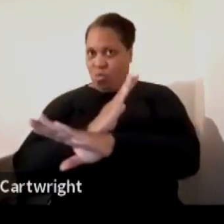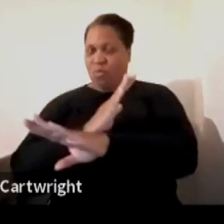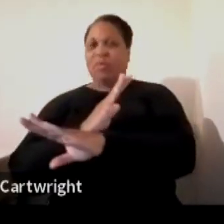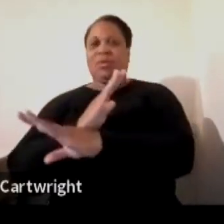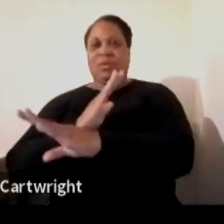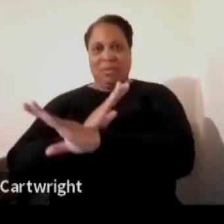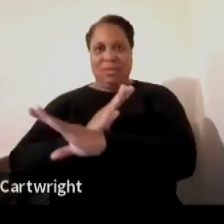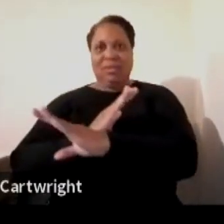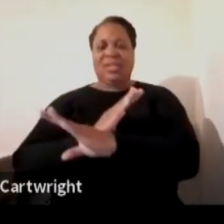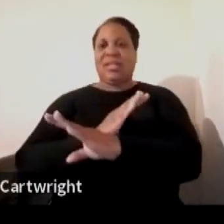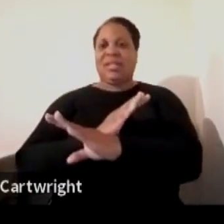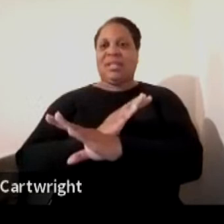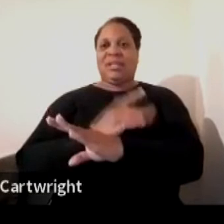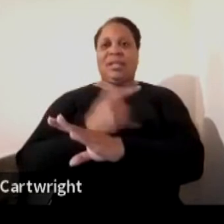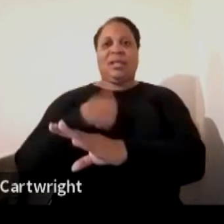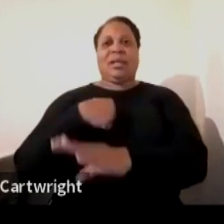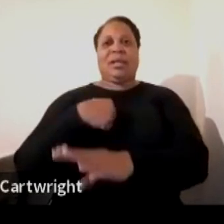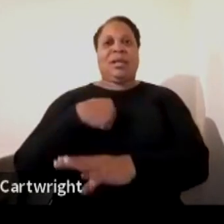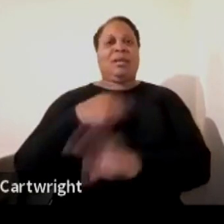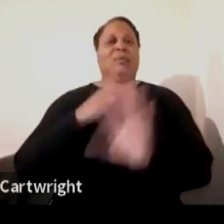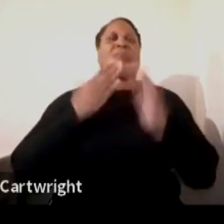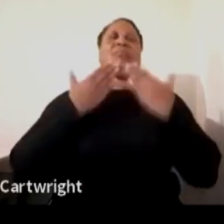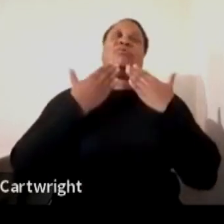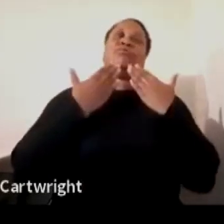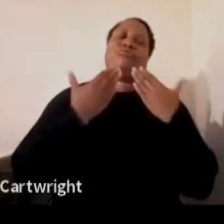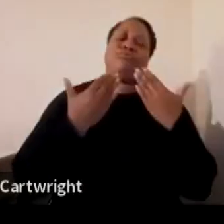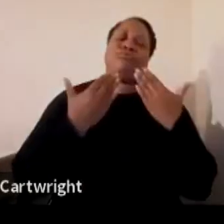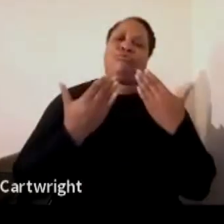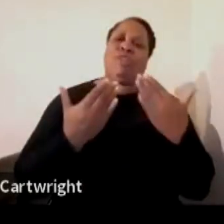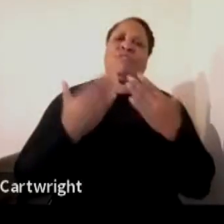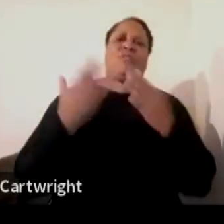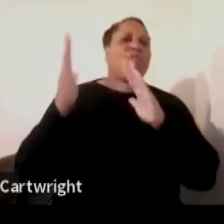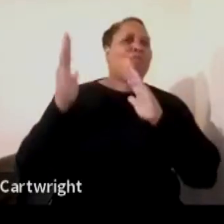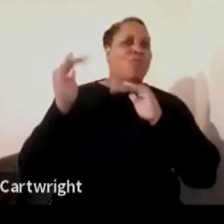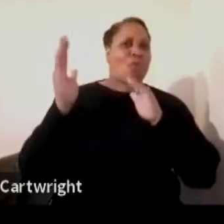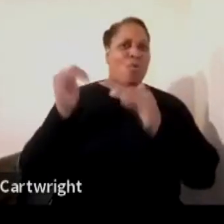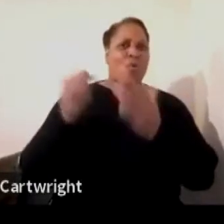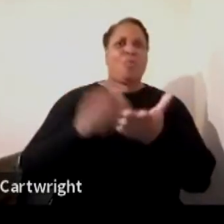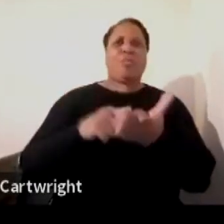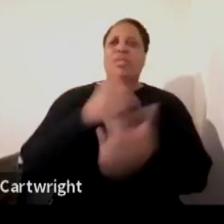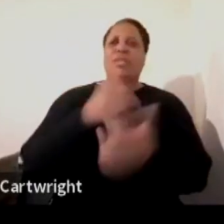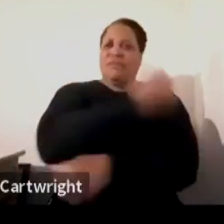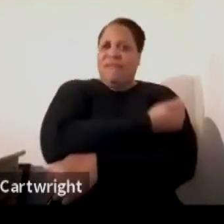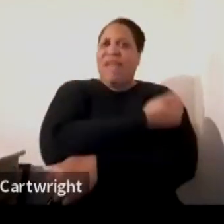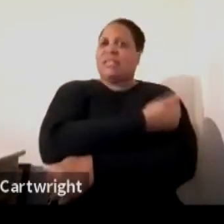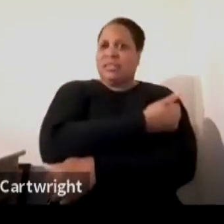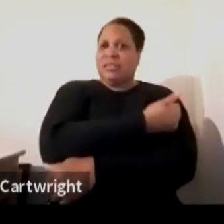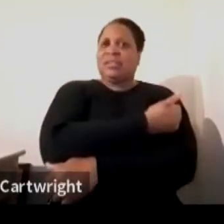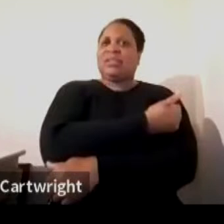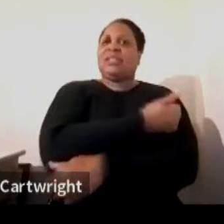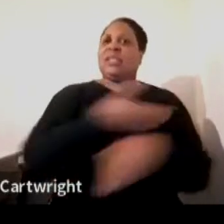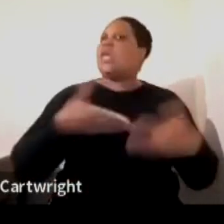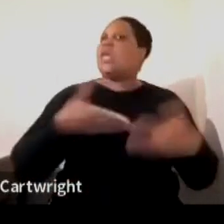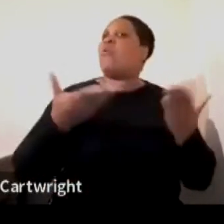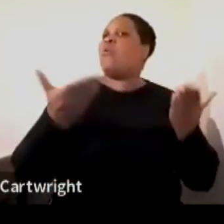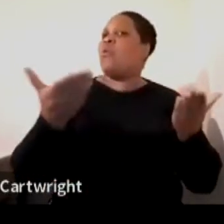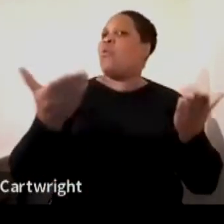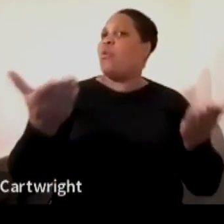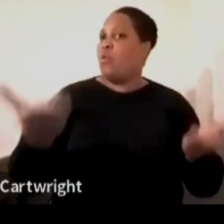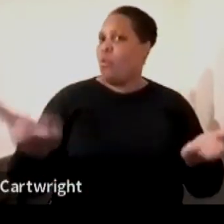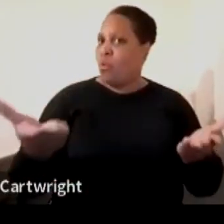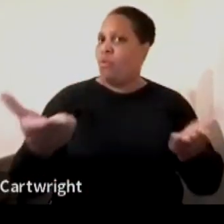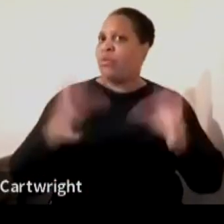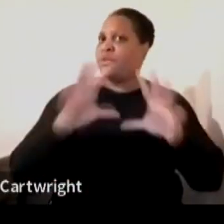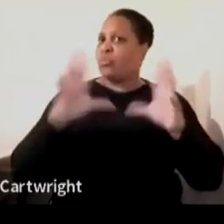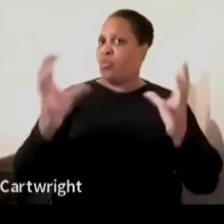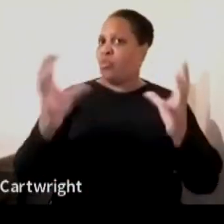I am extremely grateful for the hope that this vaccine offers, and the hope that